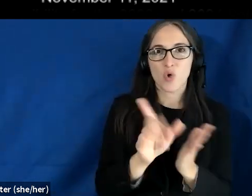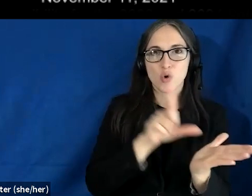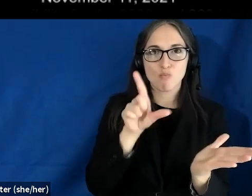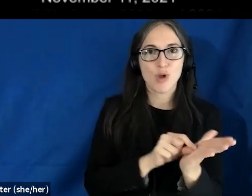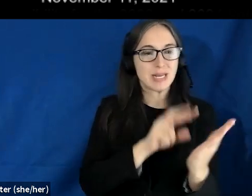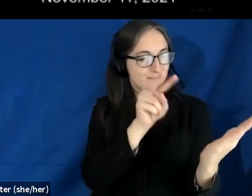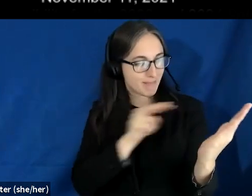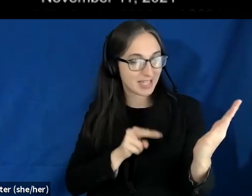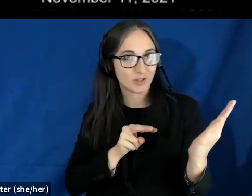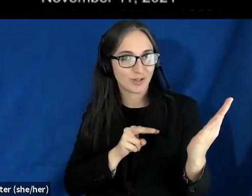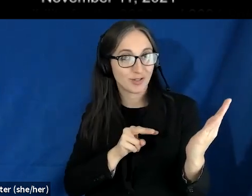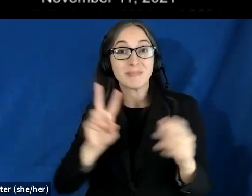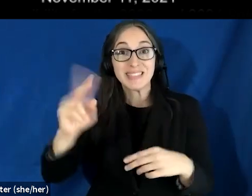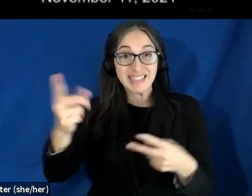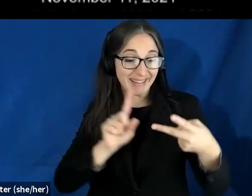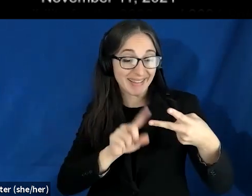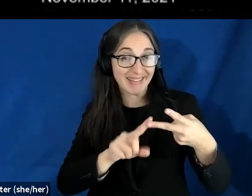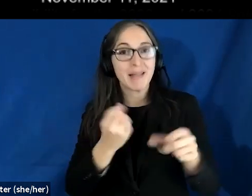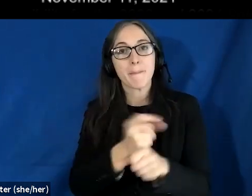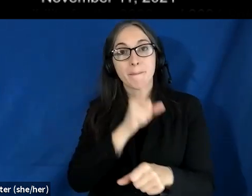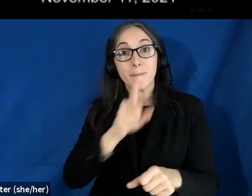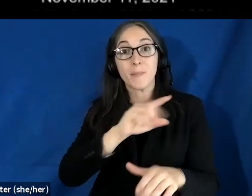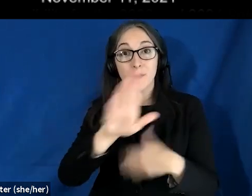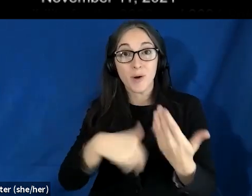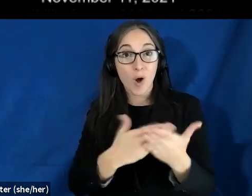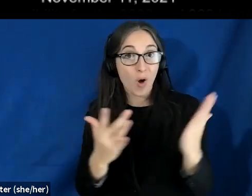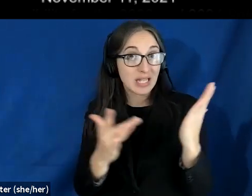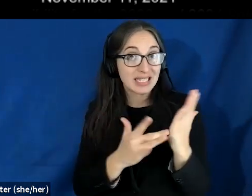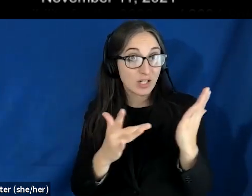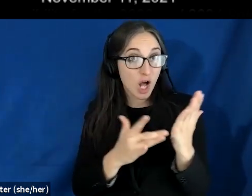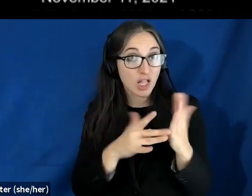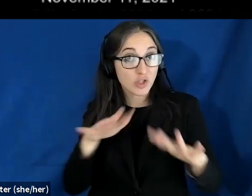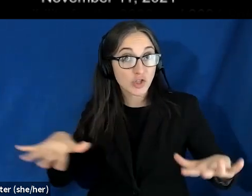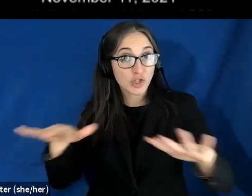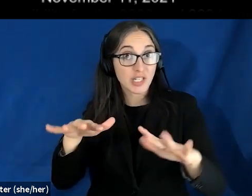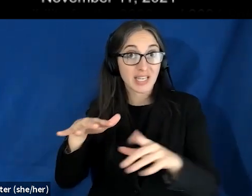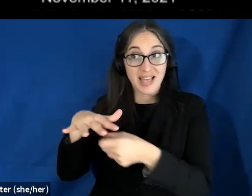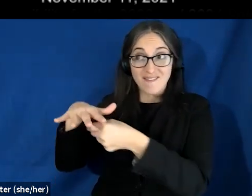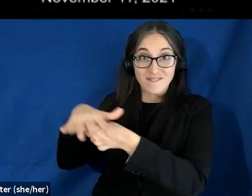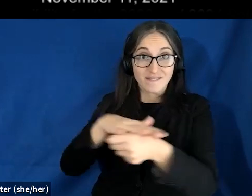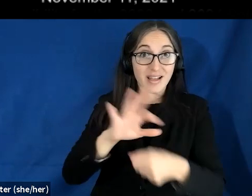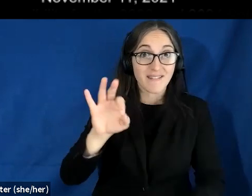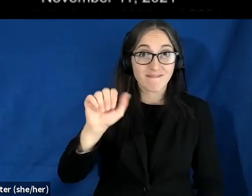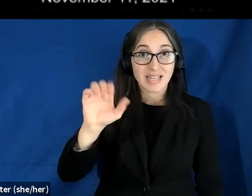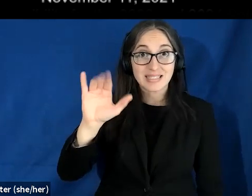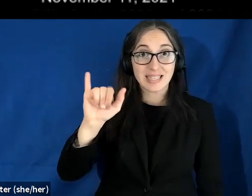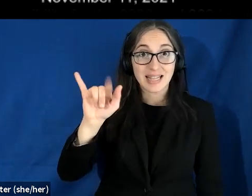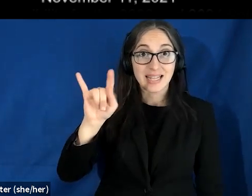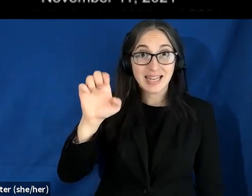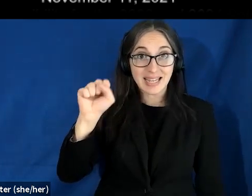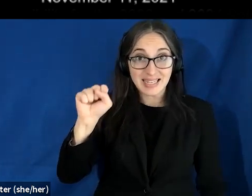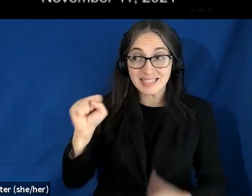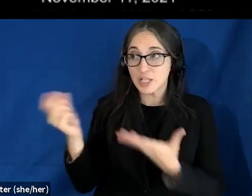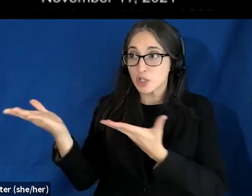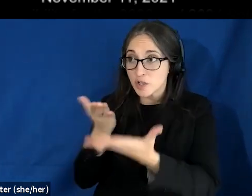one, ensuring that all technologies, facilities, services, resources,